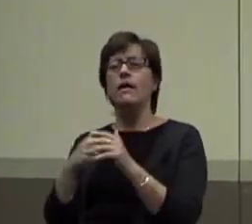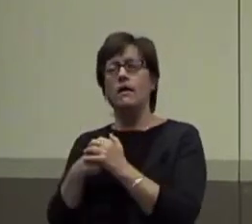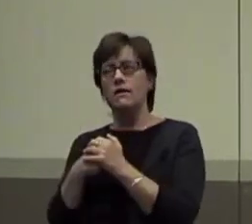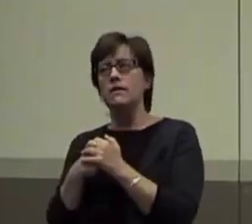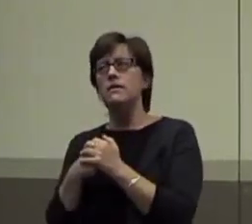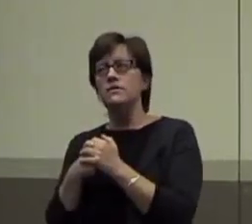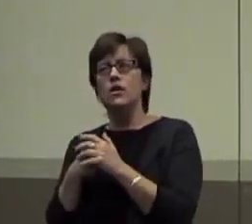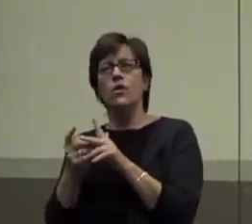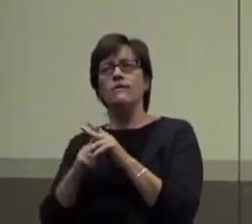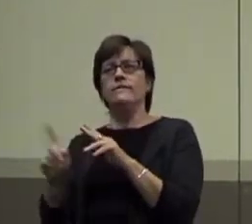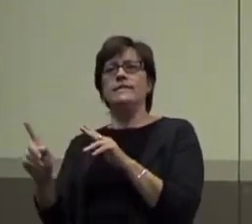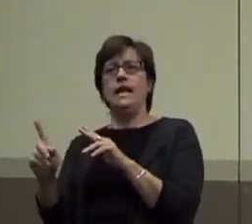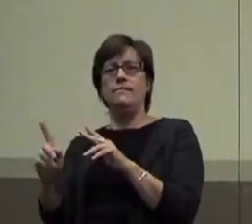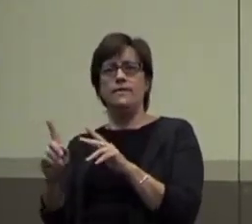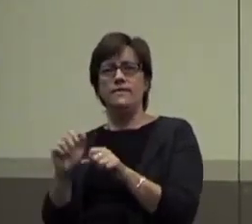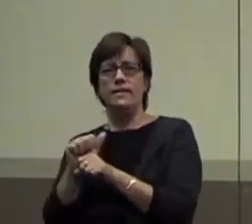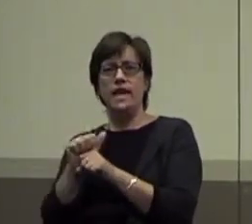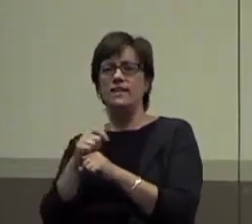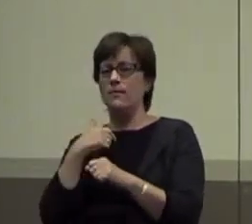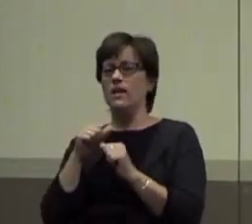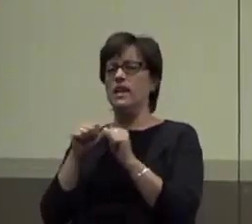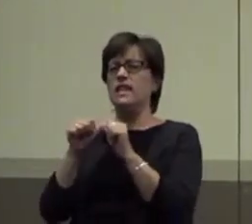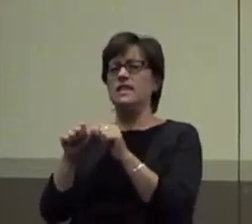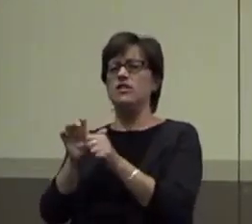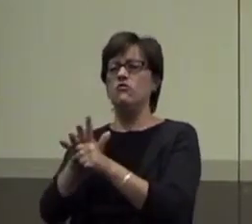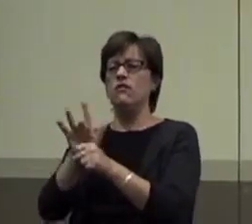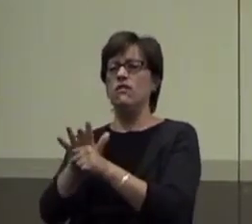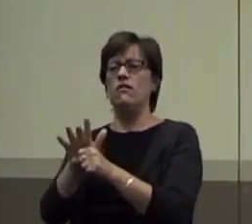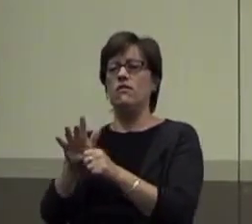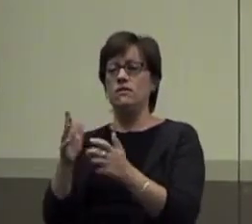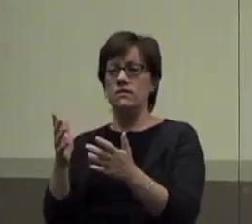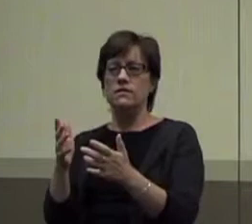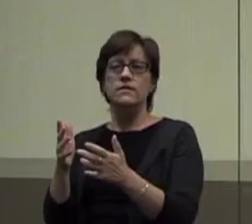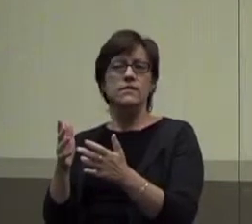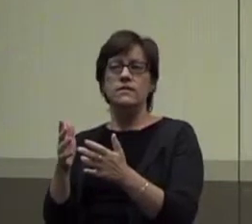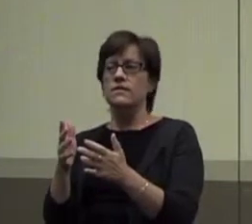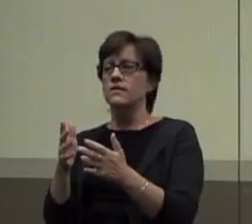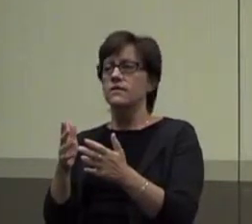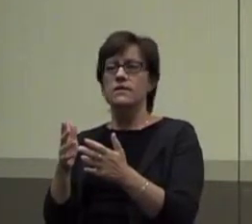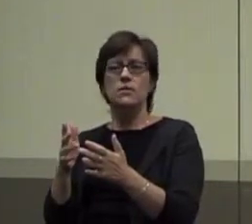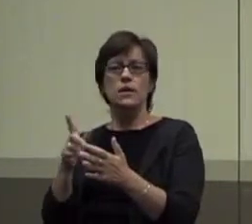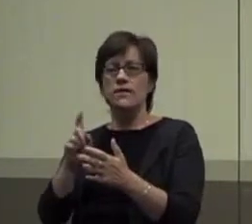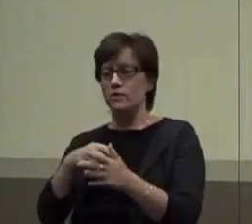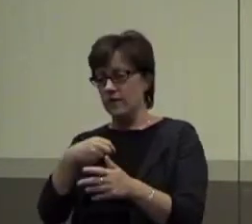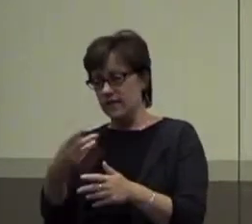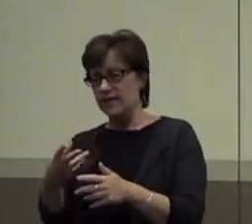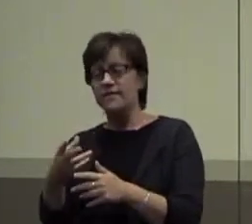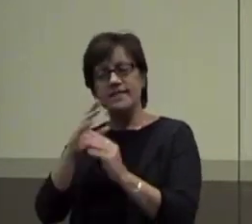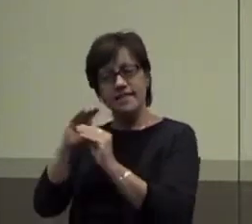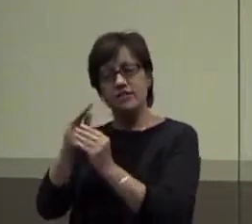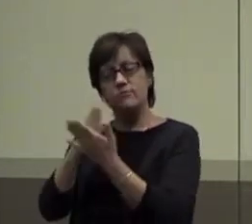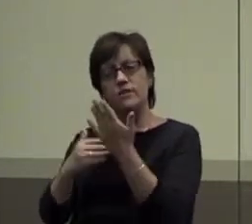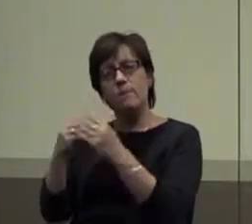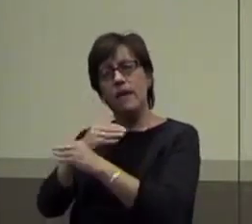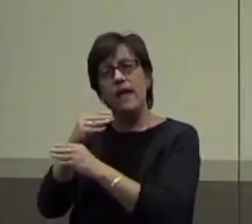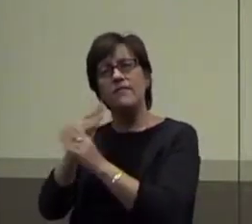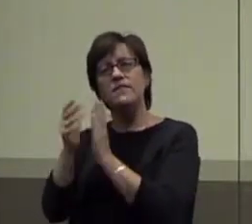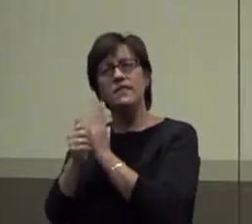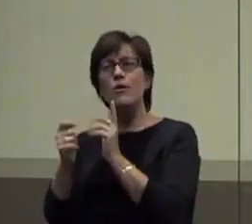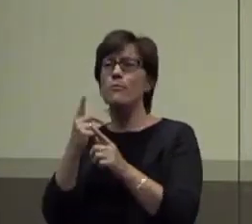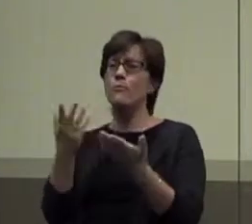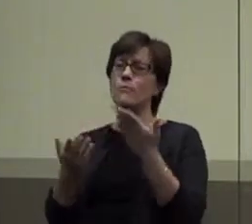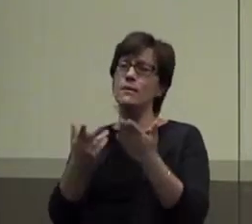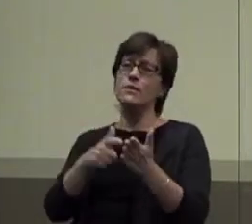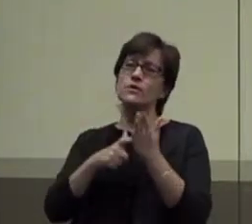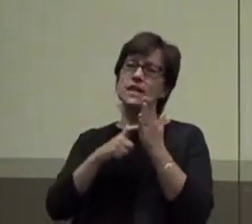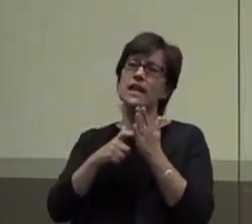task, right? So I'm going to continue with this. Okay, we're going to need to give him some math skills, but that might take us a while,